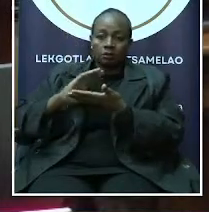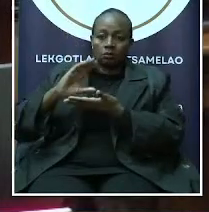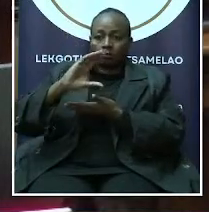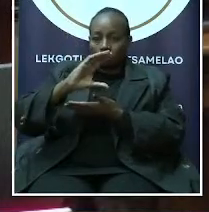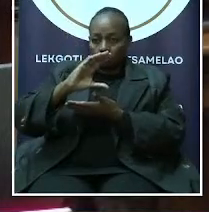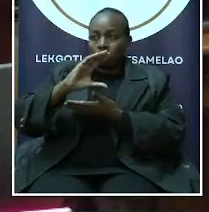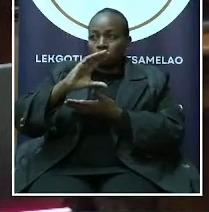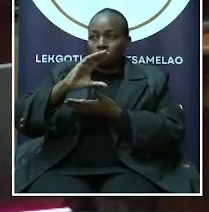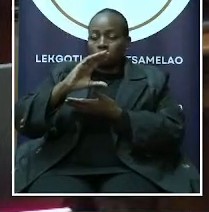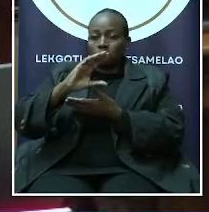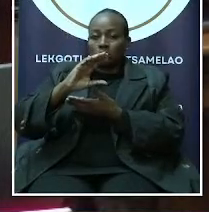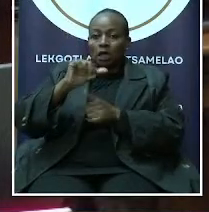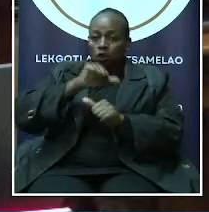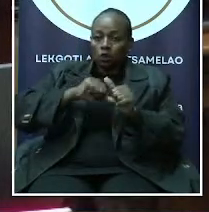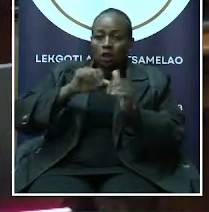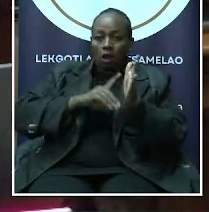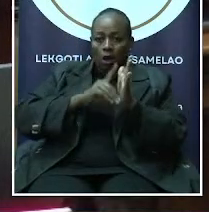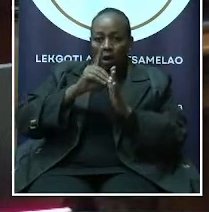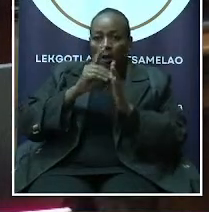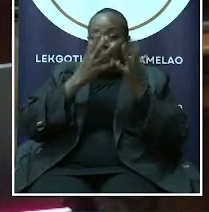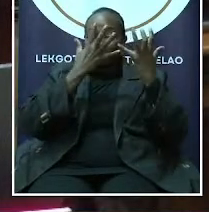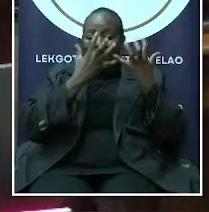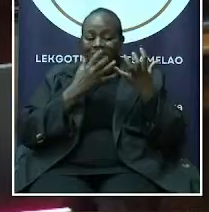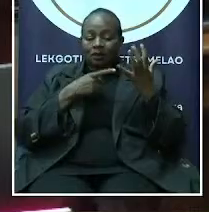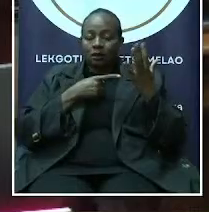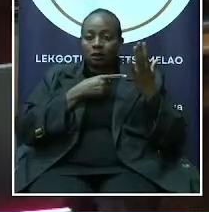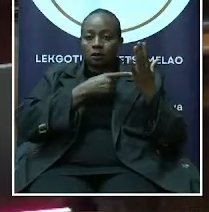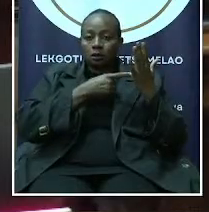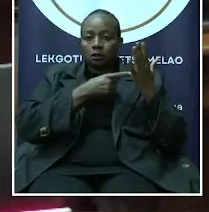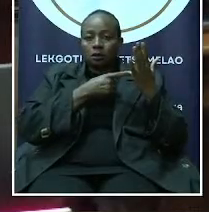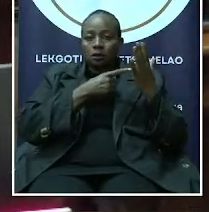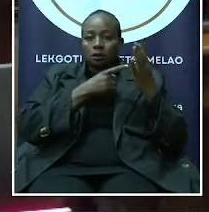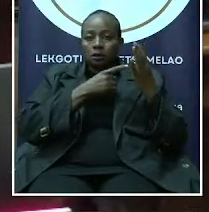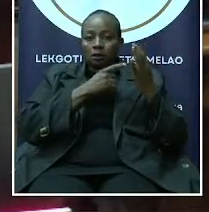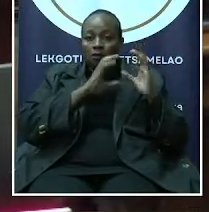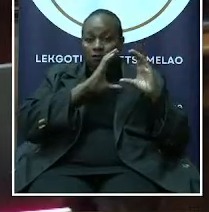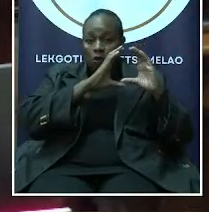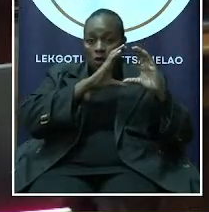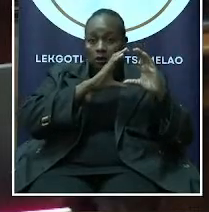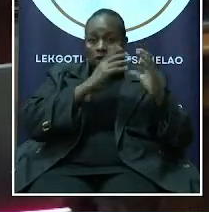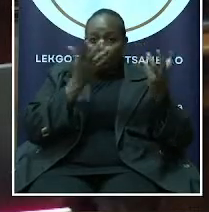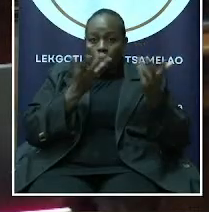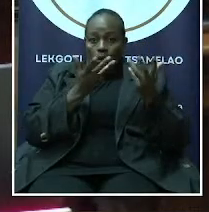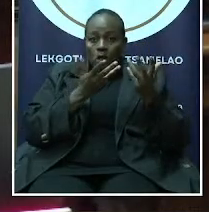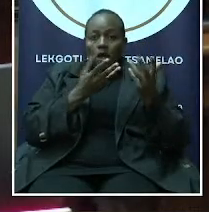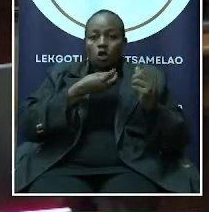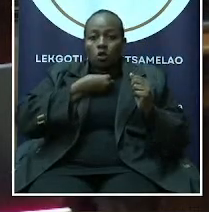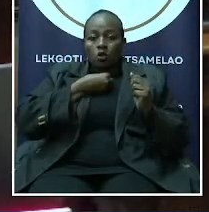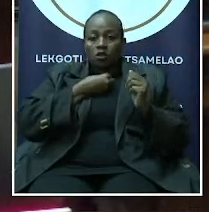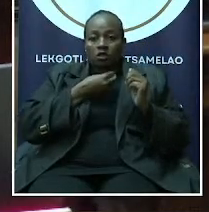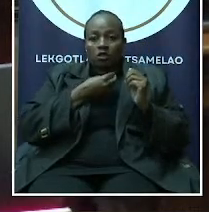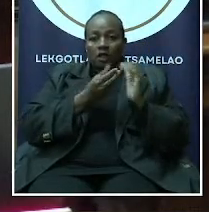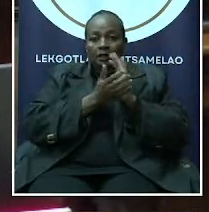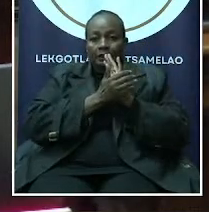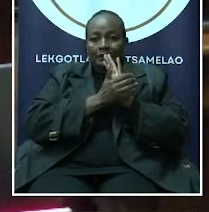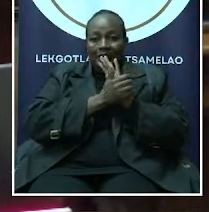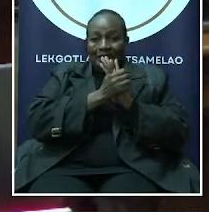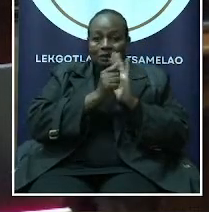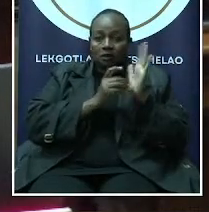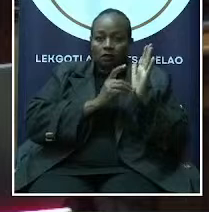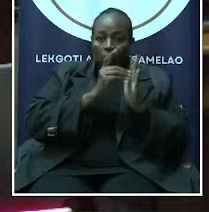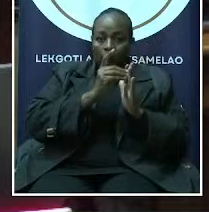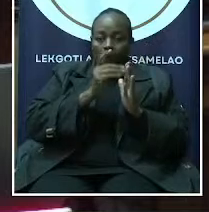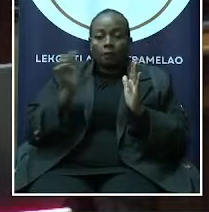their corporate social responsibility budgets specifically to youth skills development programs. We're imploring